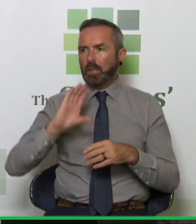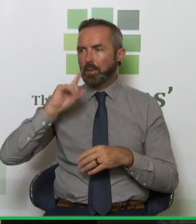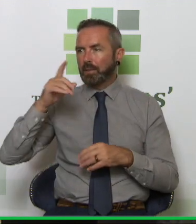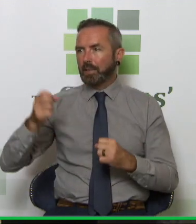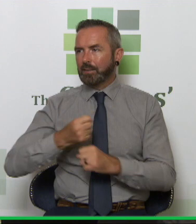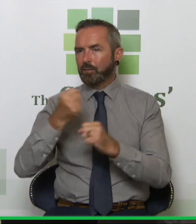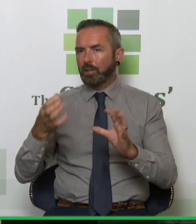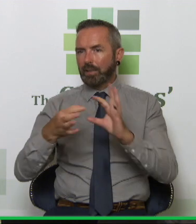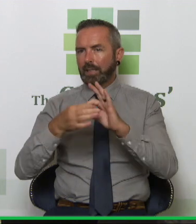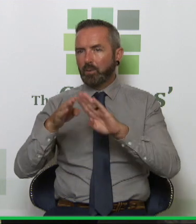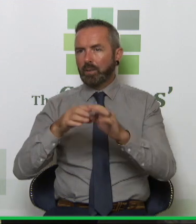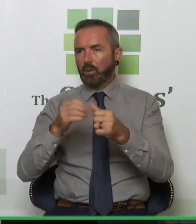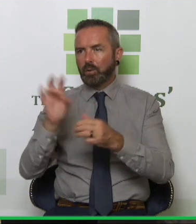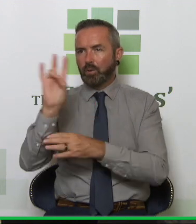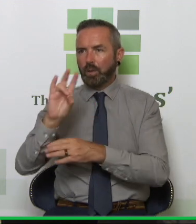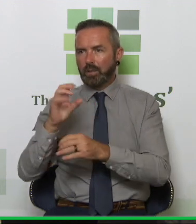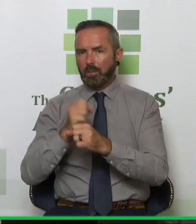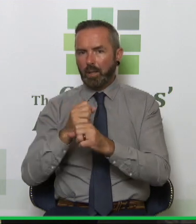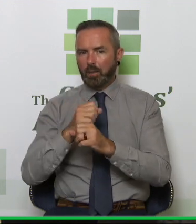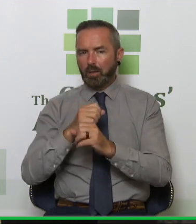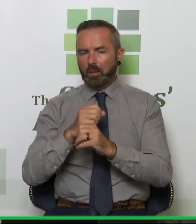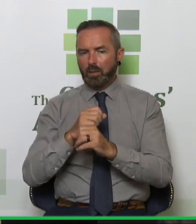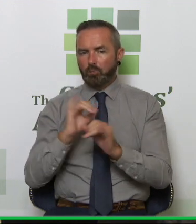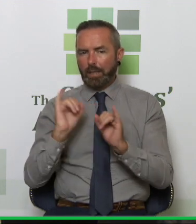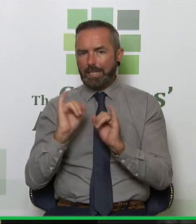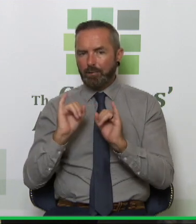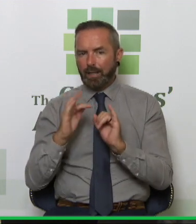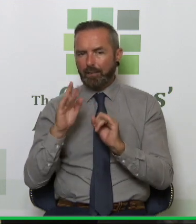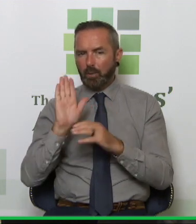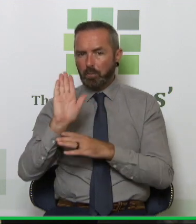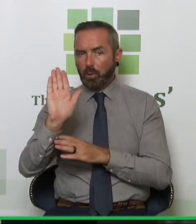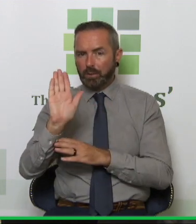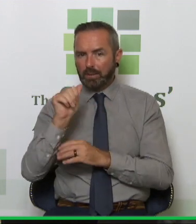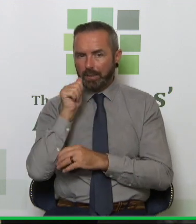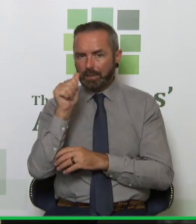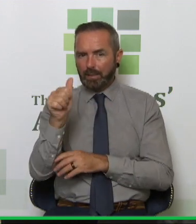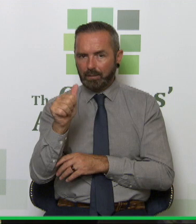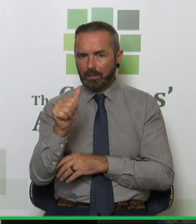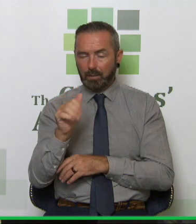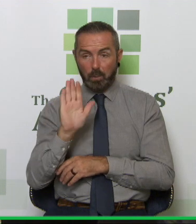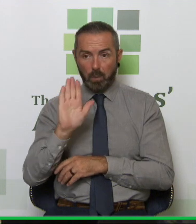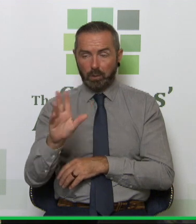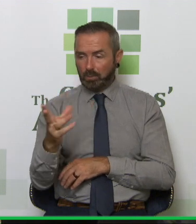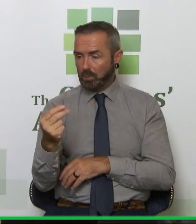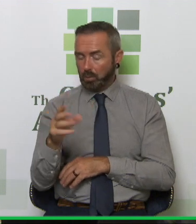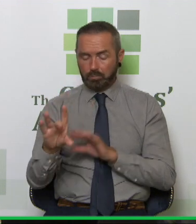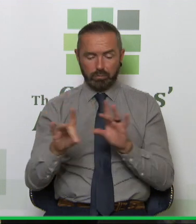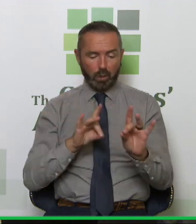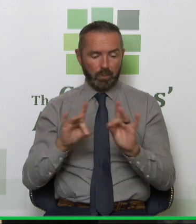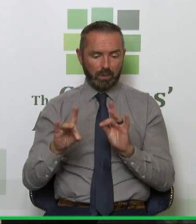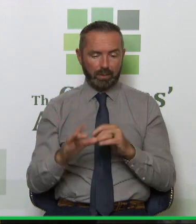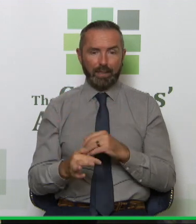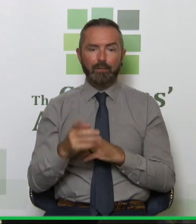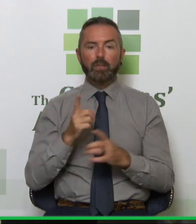around criteria. If someone has to attend, someone doesn't have to attend, they're given the option. And if they